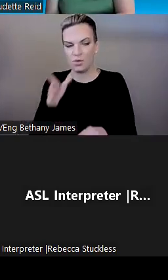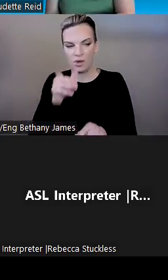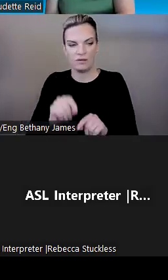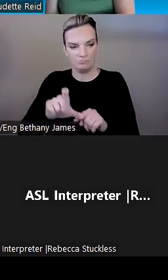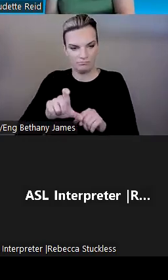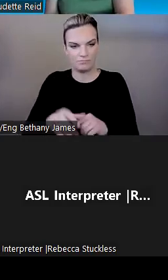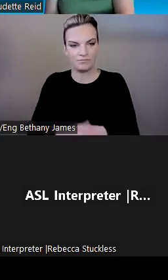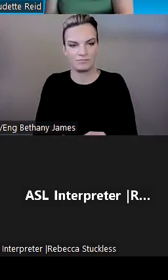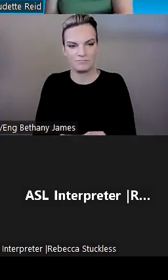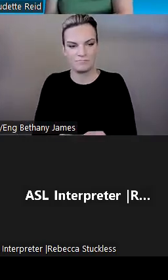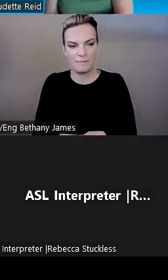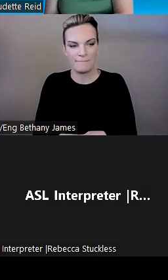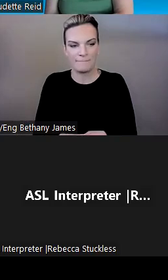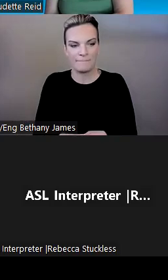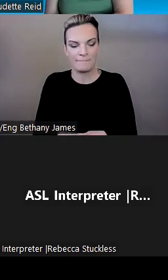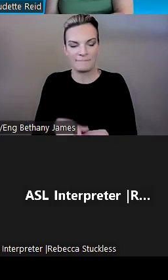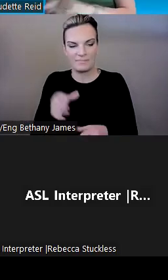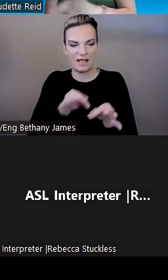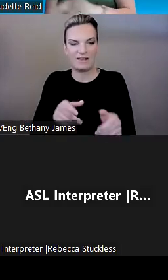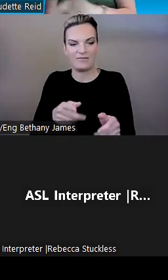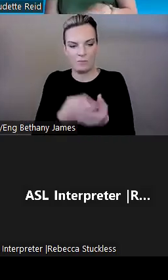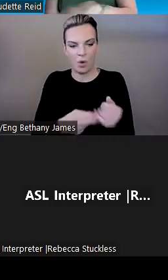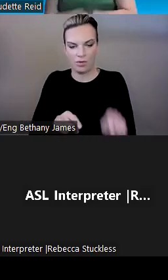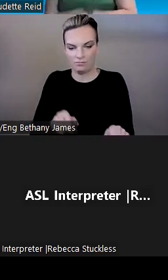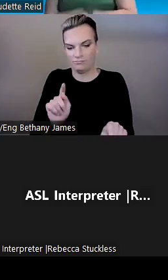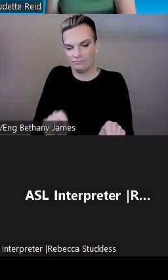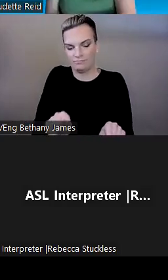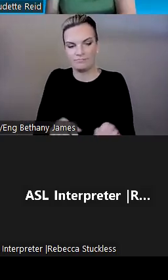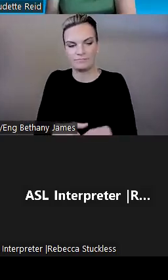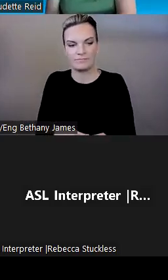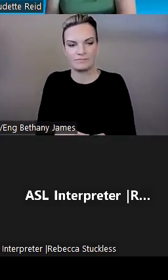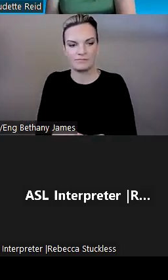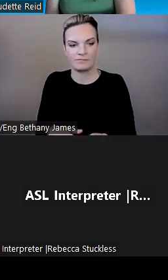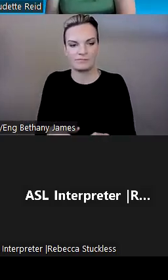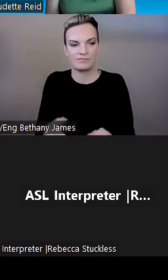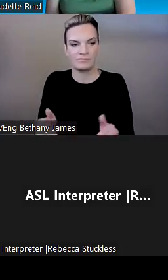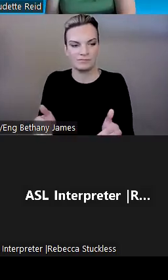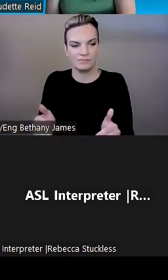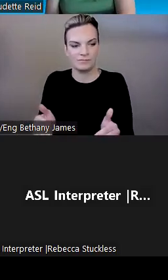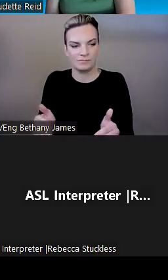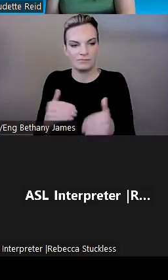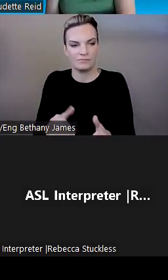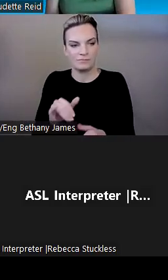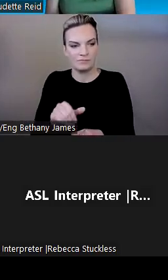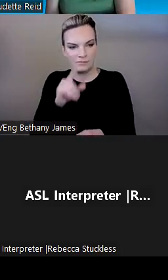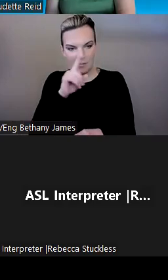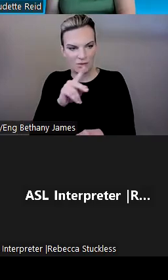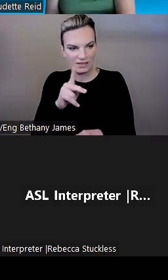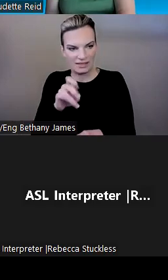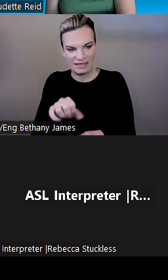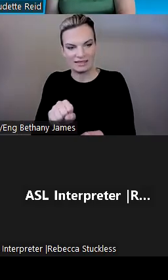capitalized. Mouse keys can control your pointer with numeric keypad on your iPhone. And